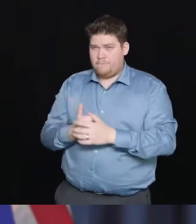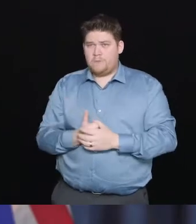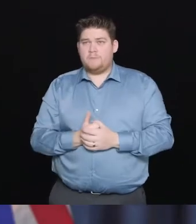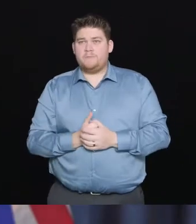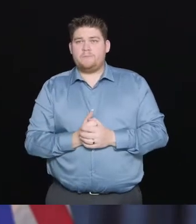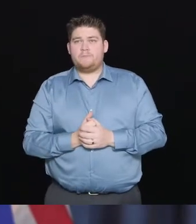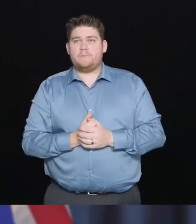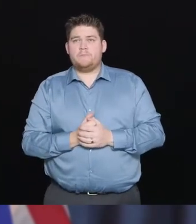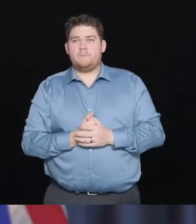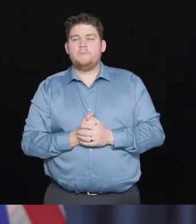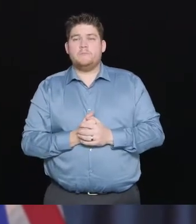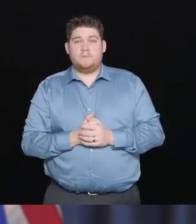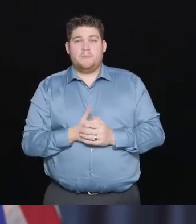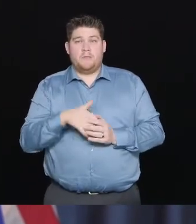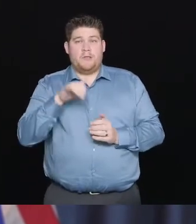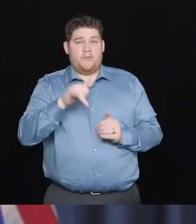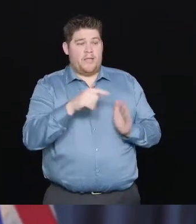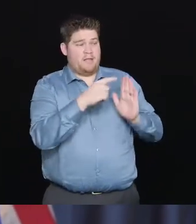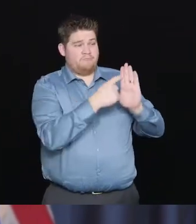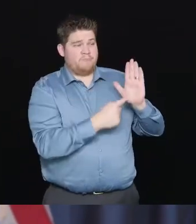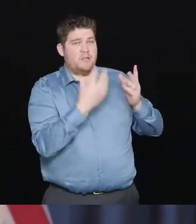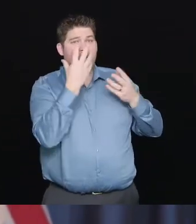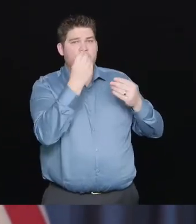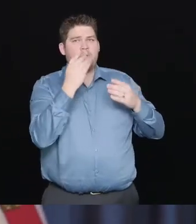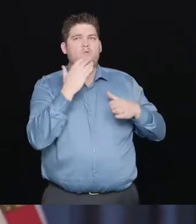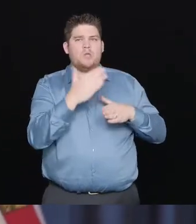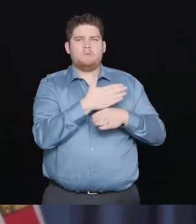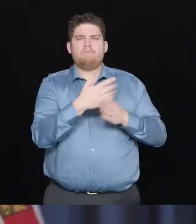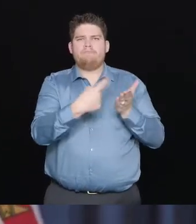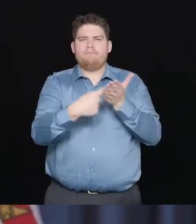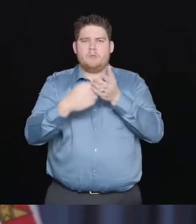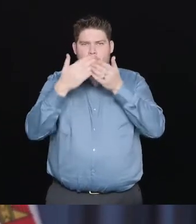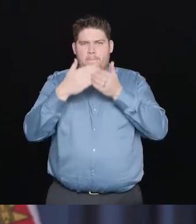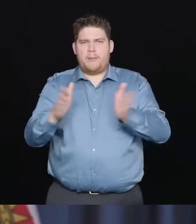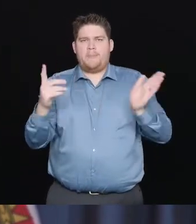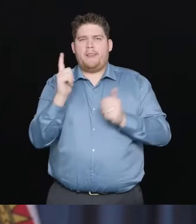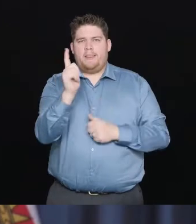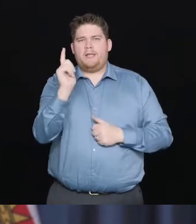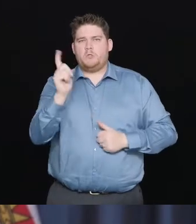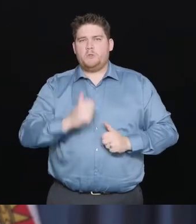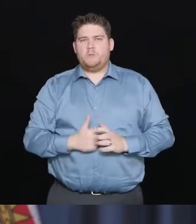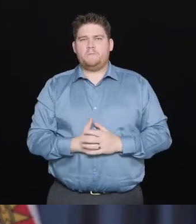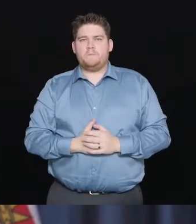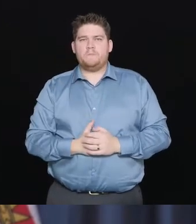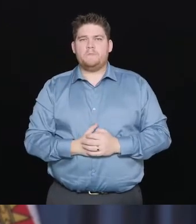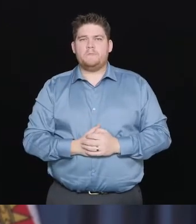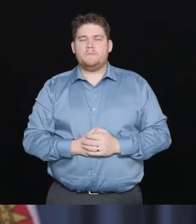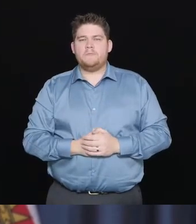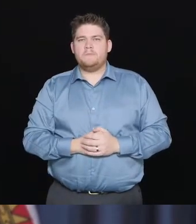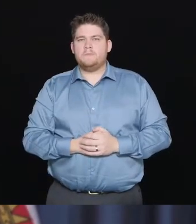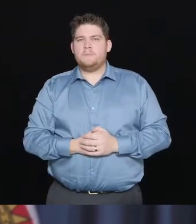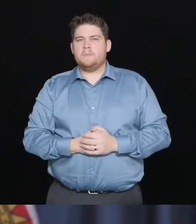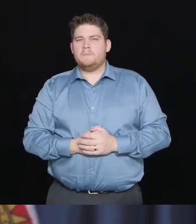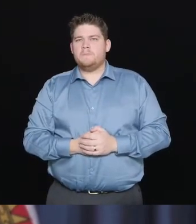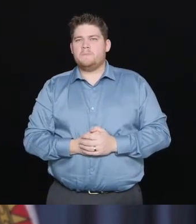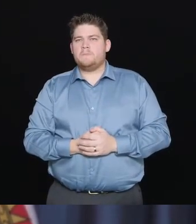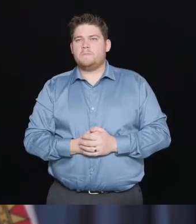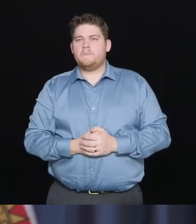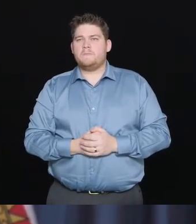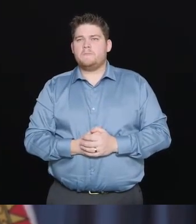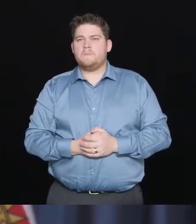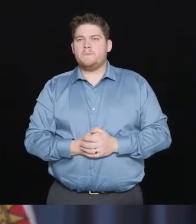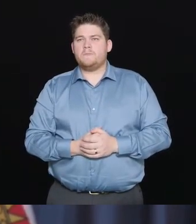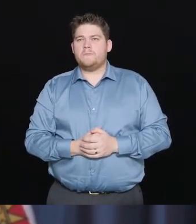It's been distributed, and I think you'll expect something soon, Nick, that will come from the Ministry of Mental Health and Addictions,